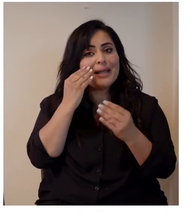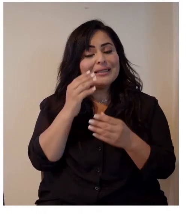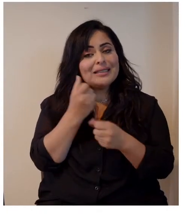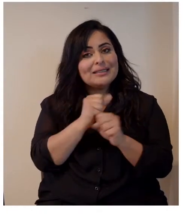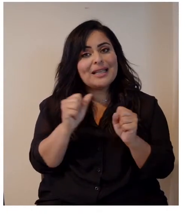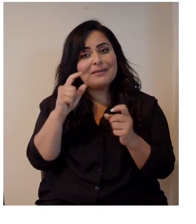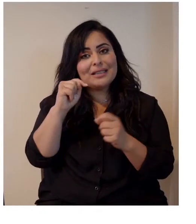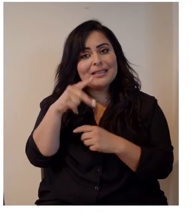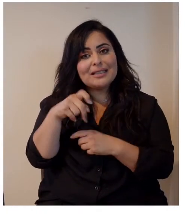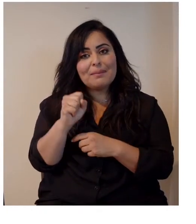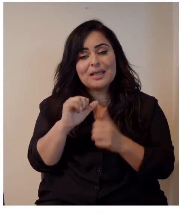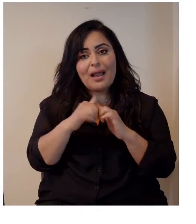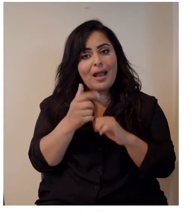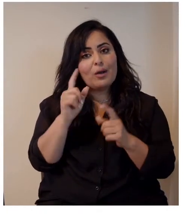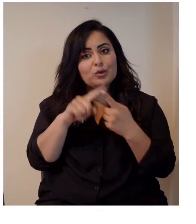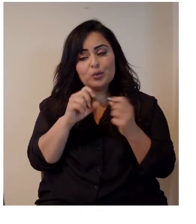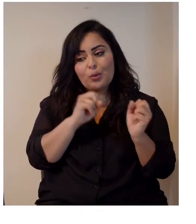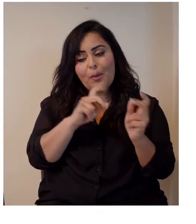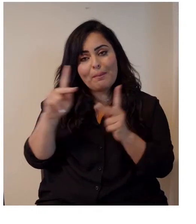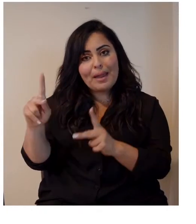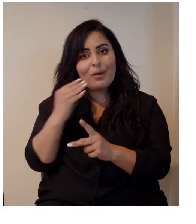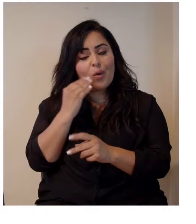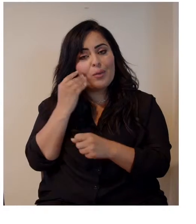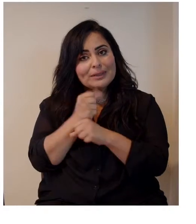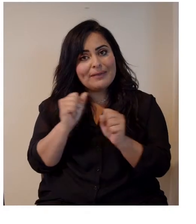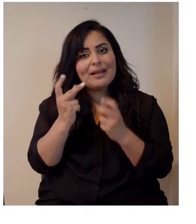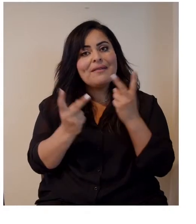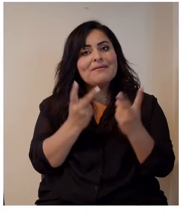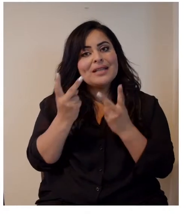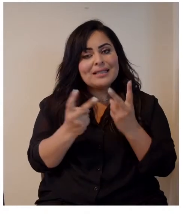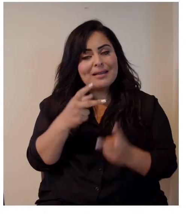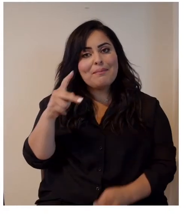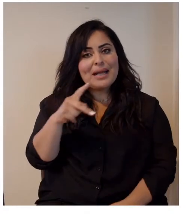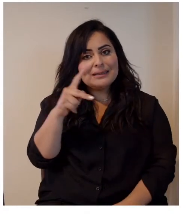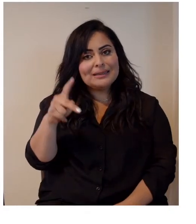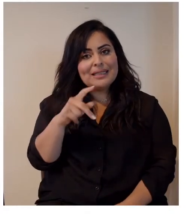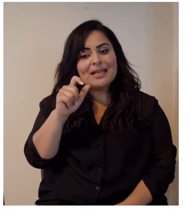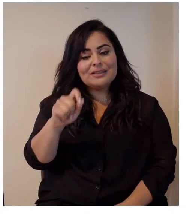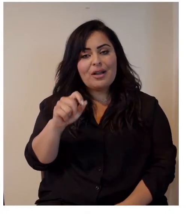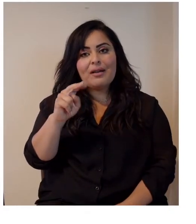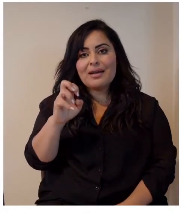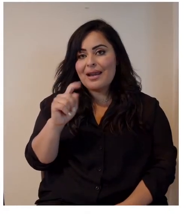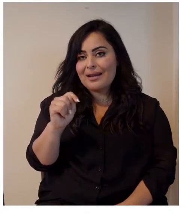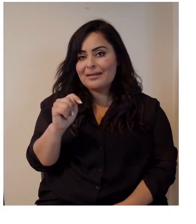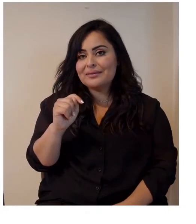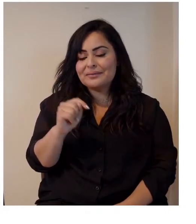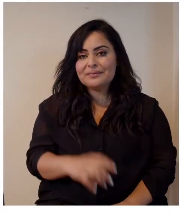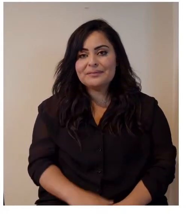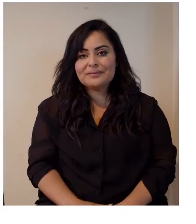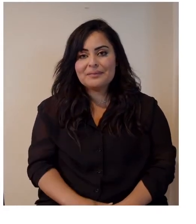tips for how to safely return home, please visit our website at cityofpasadena.net.